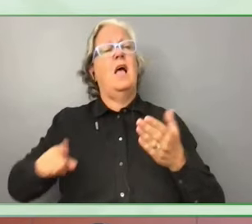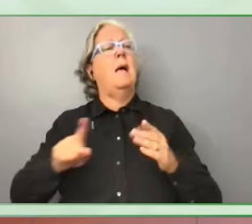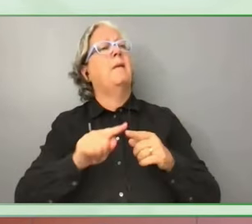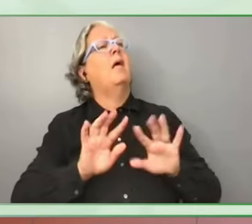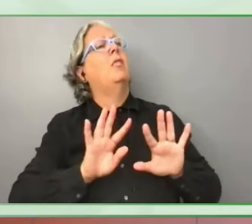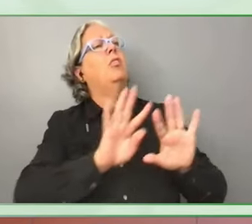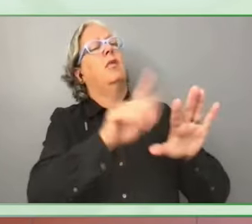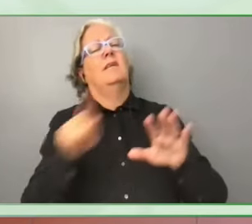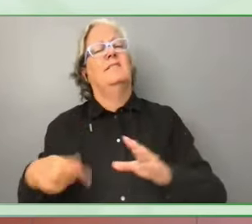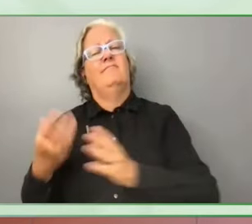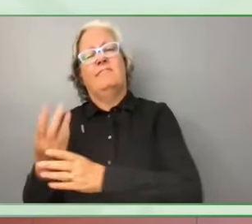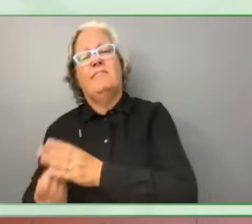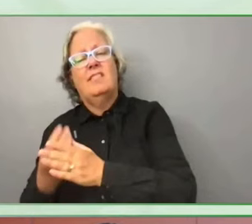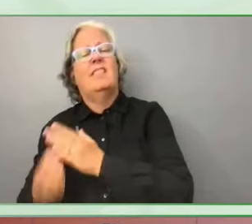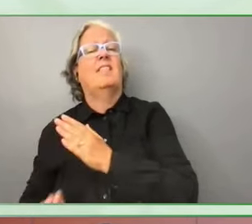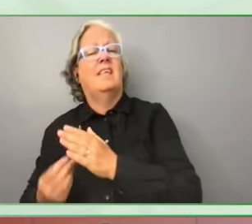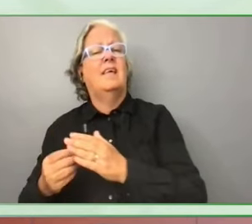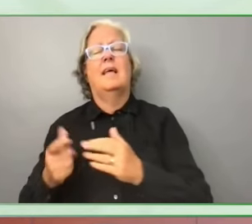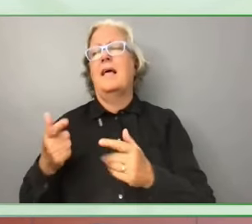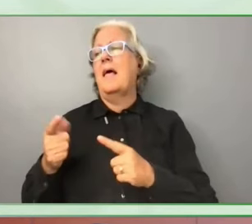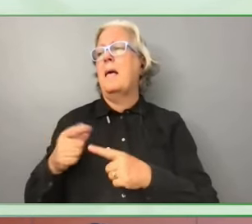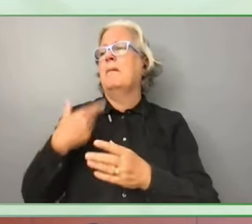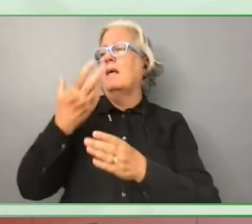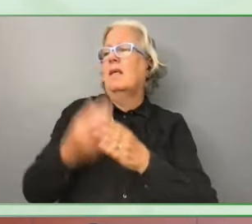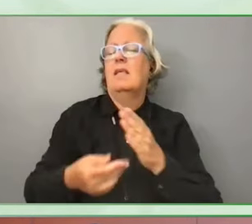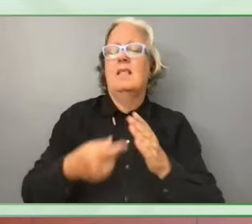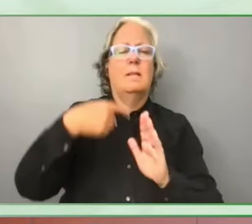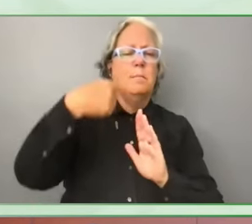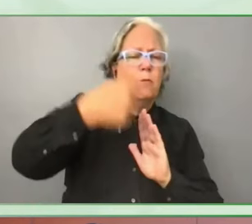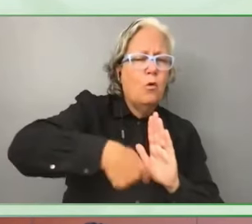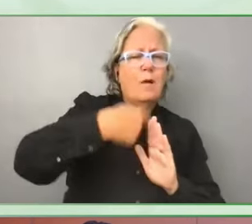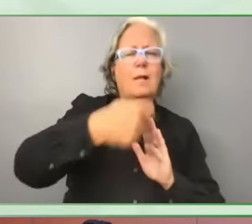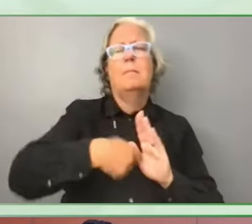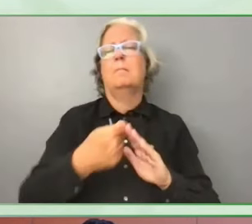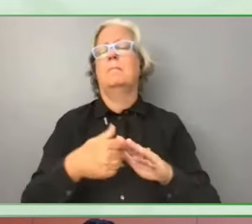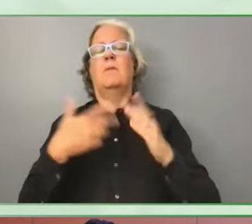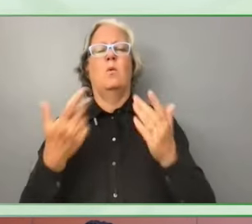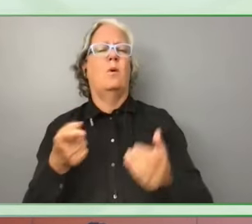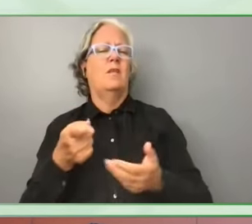are concerned that are being offered in the society.